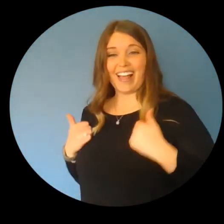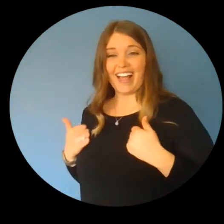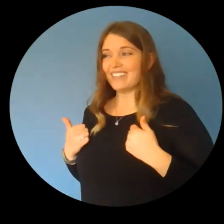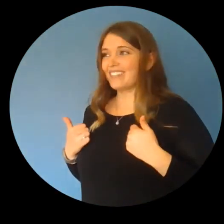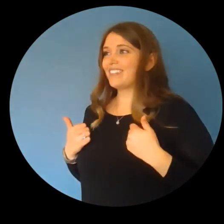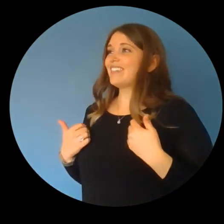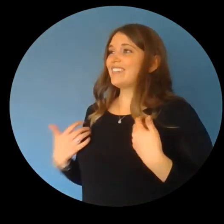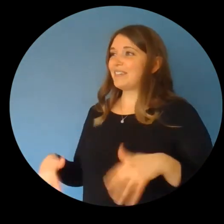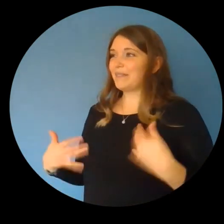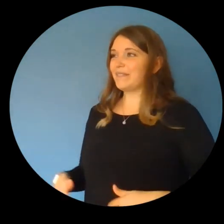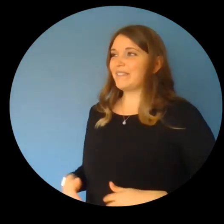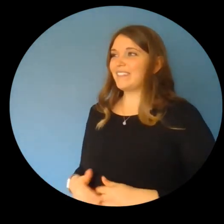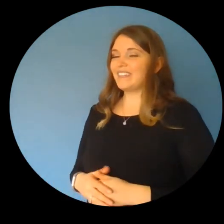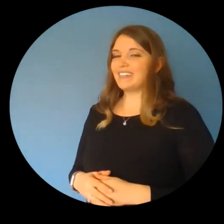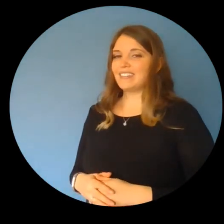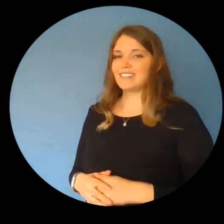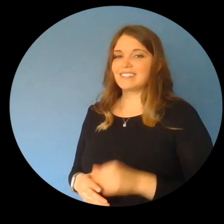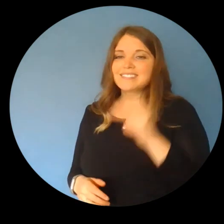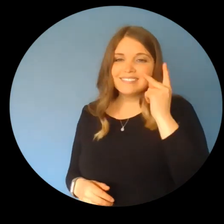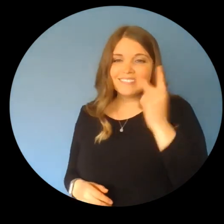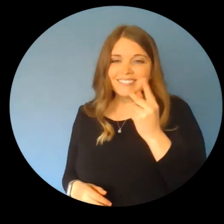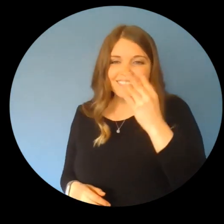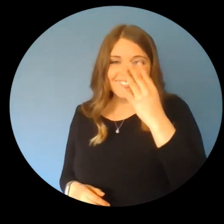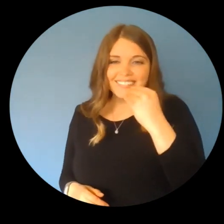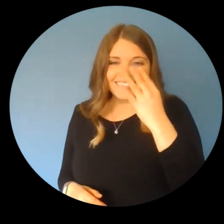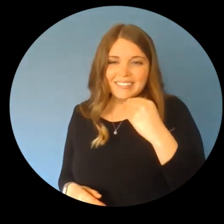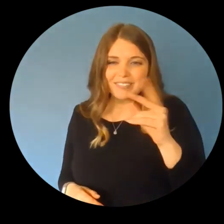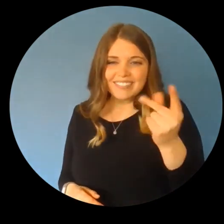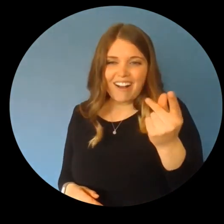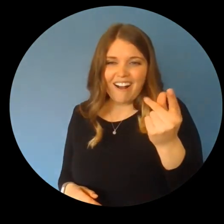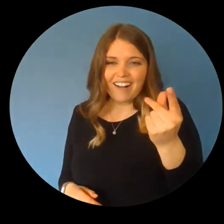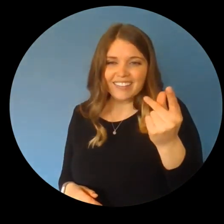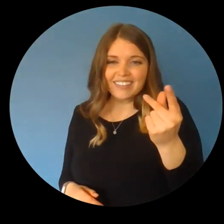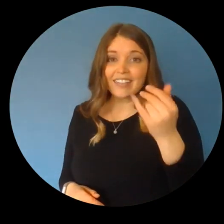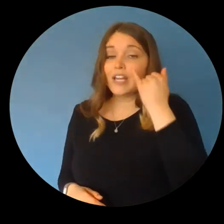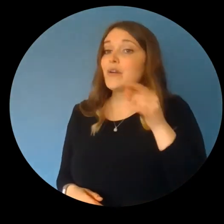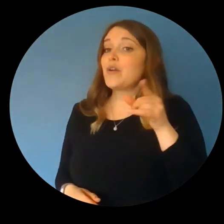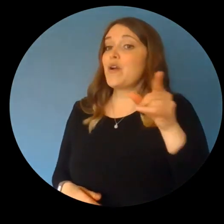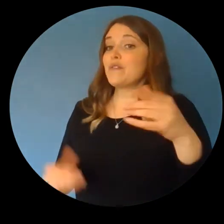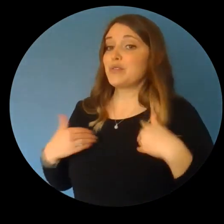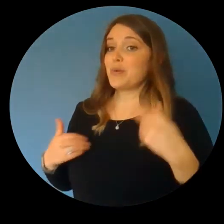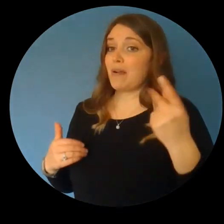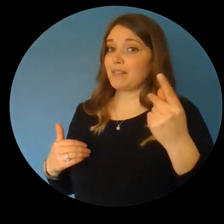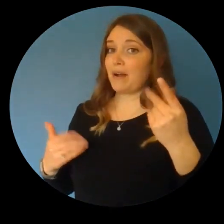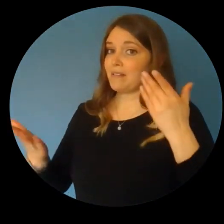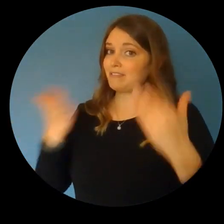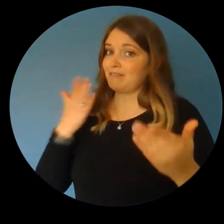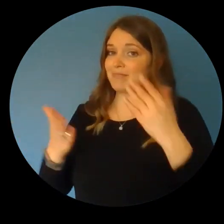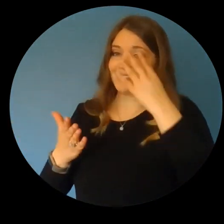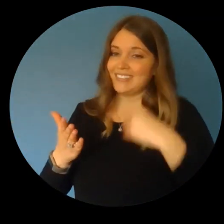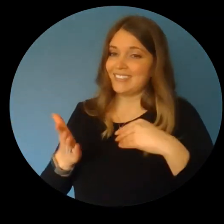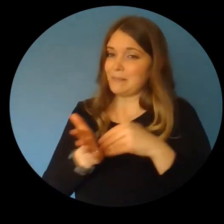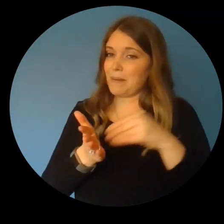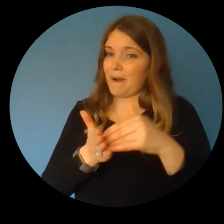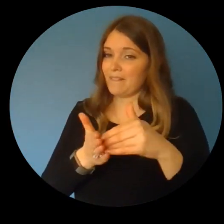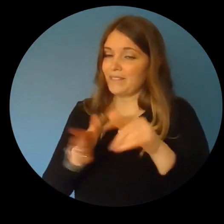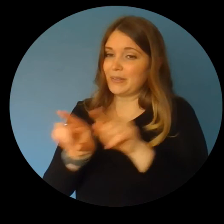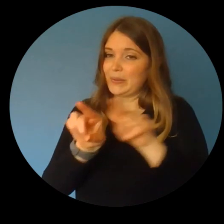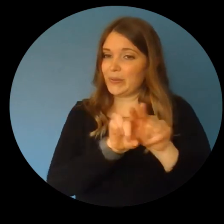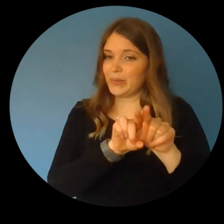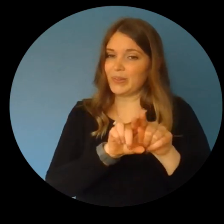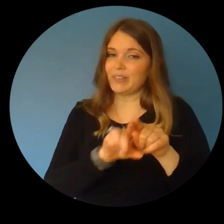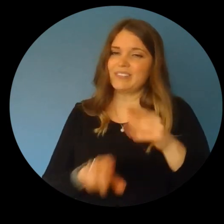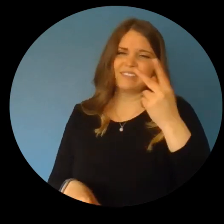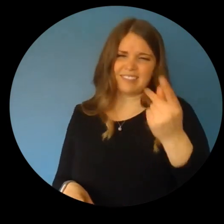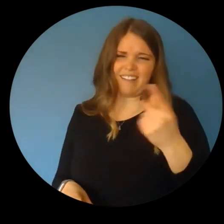I?" So look at that little sleepy dog. If you have a dog, you probably see your dog sleeping a lot too. They seem to like doing